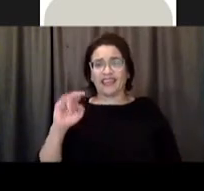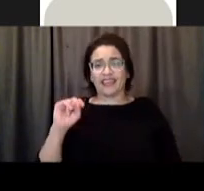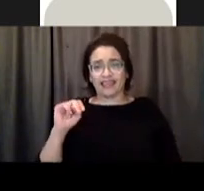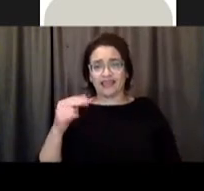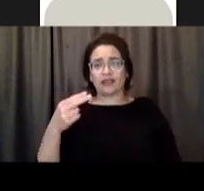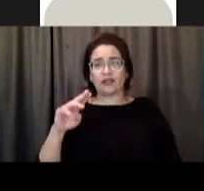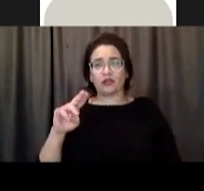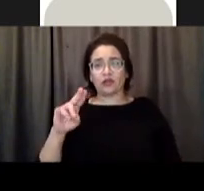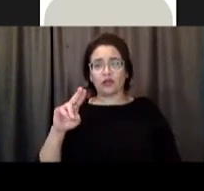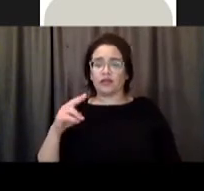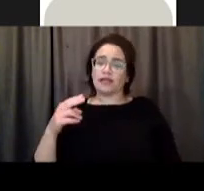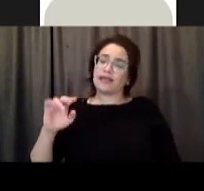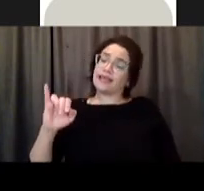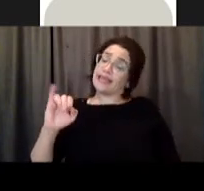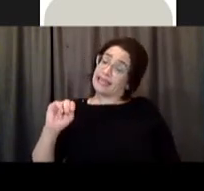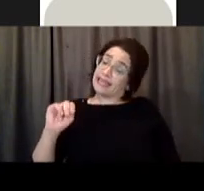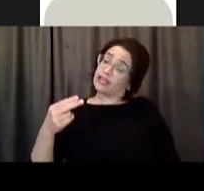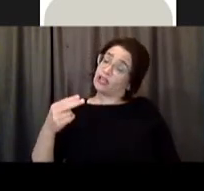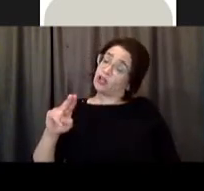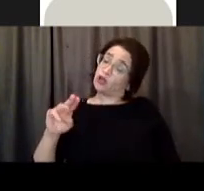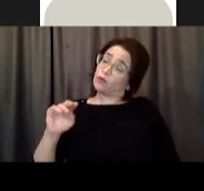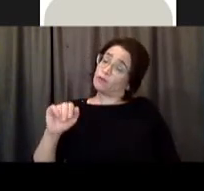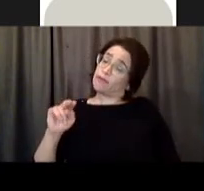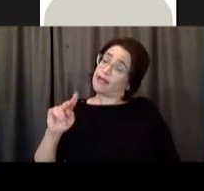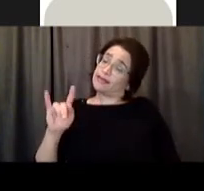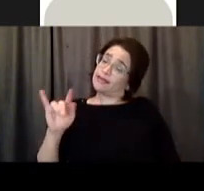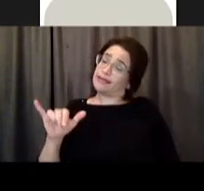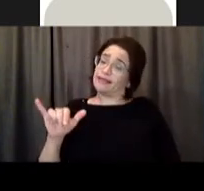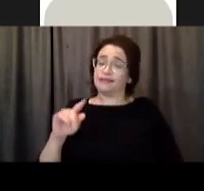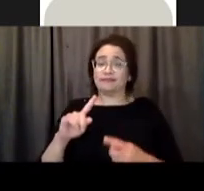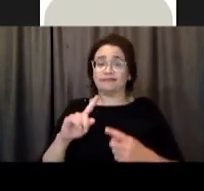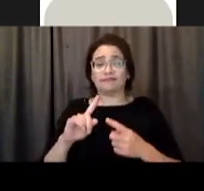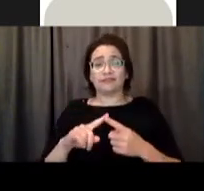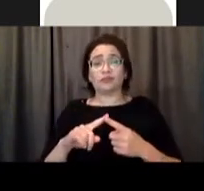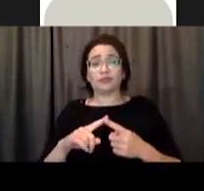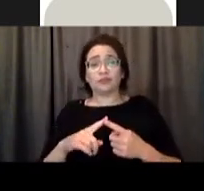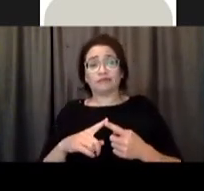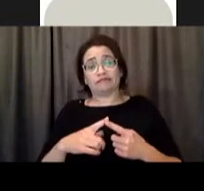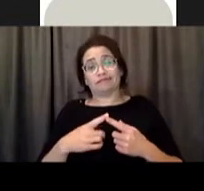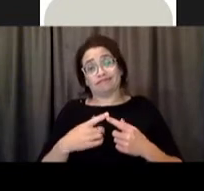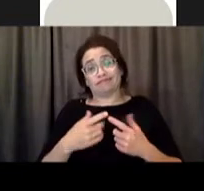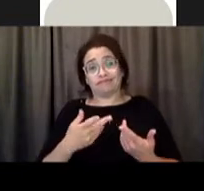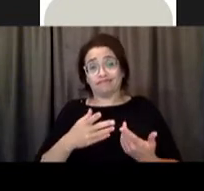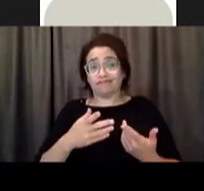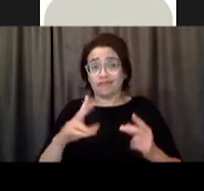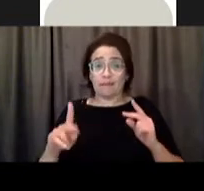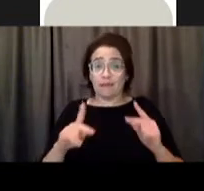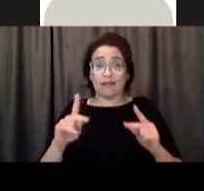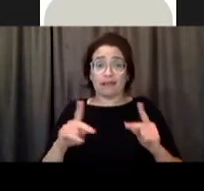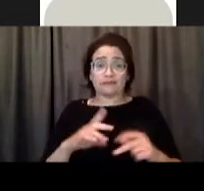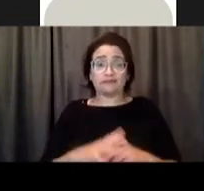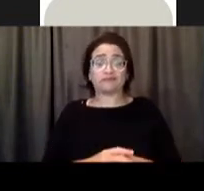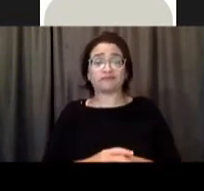exhaustively researched, disruptive accounts of Ukraine's traumatic history of the last century.